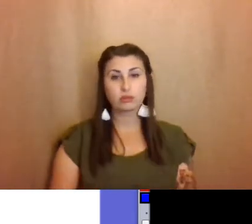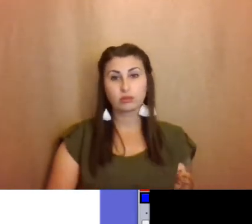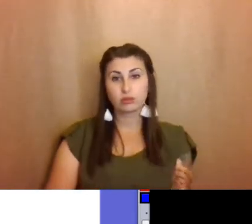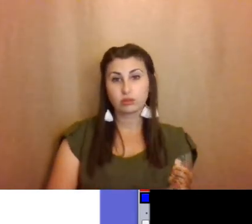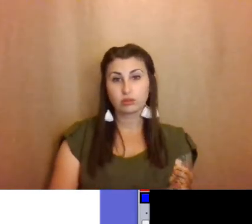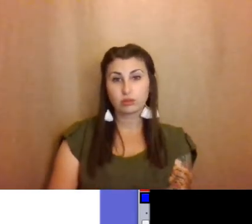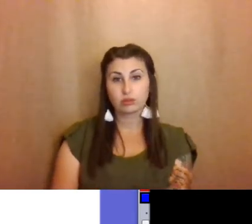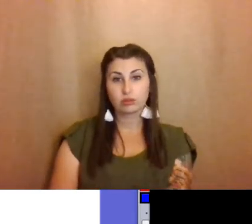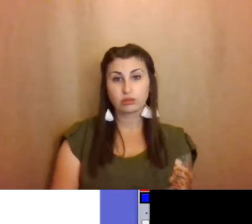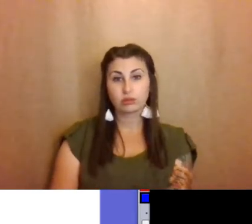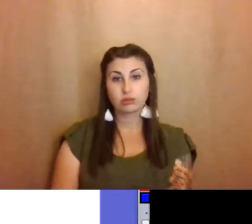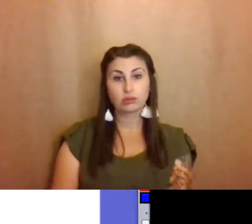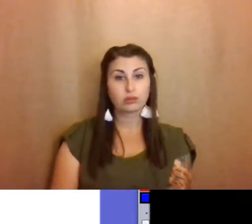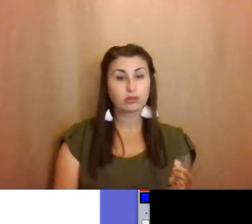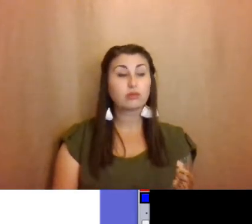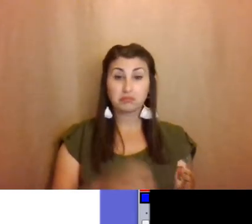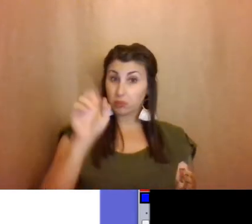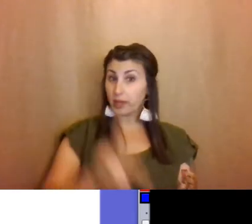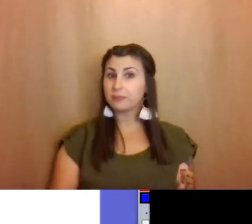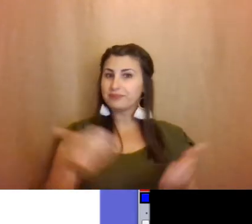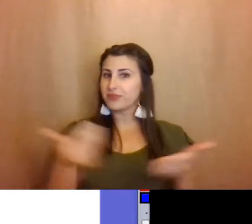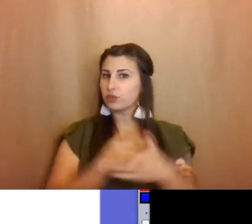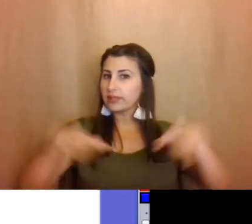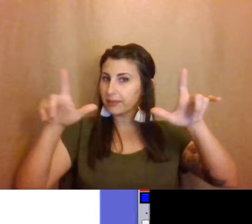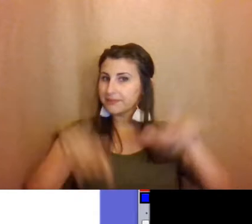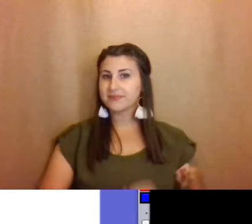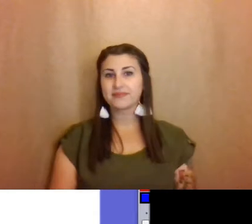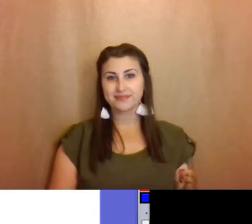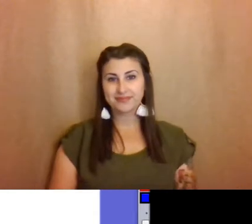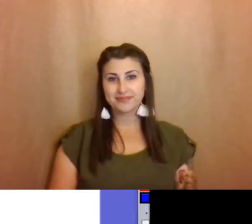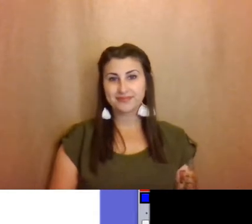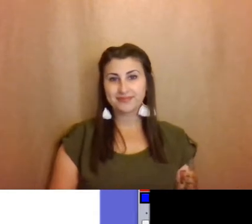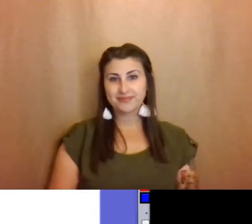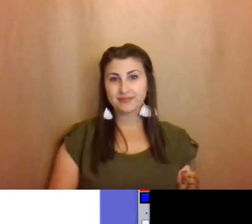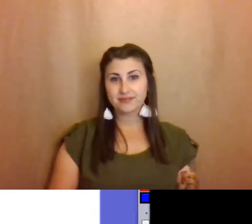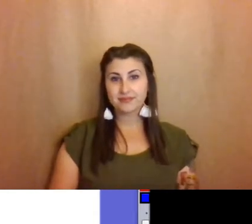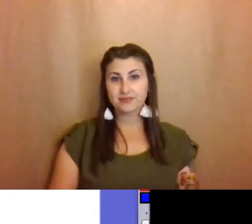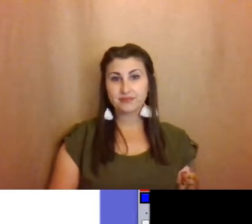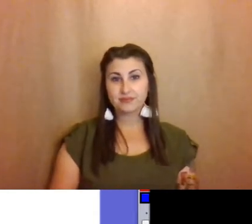Alright, and that is when we turn the image.